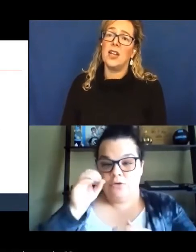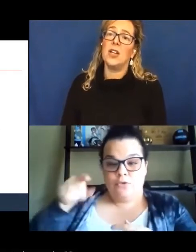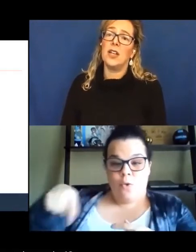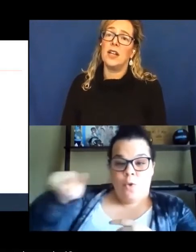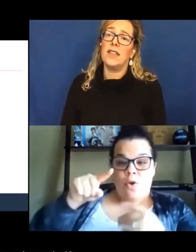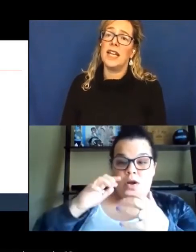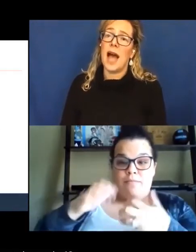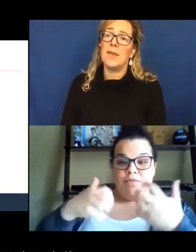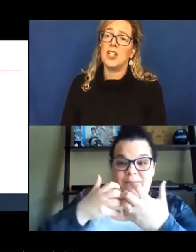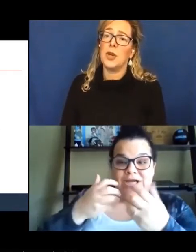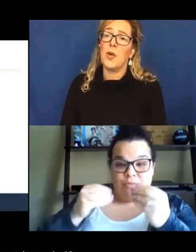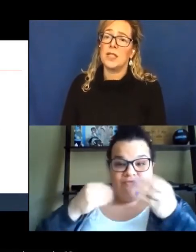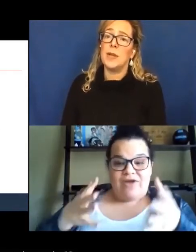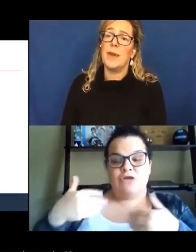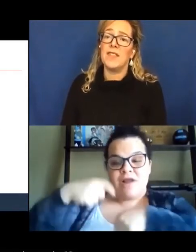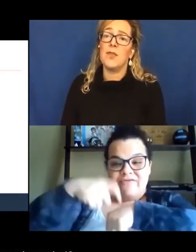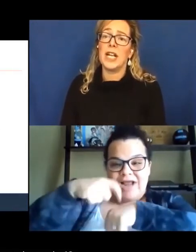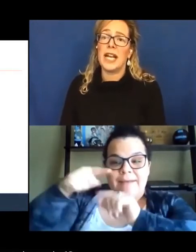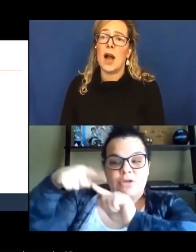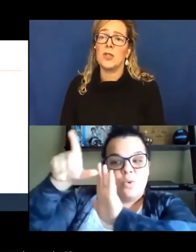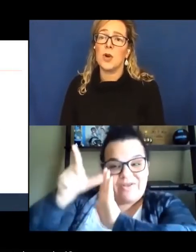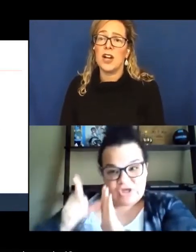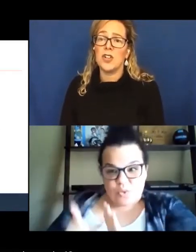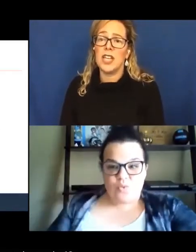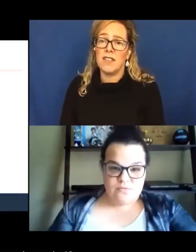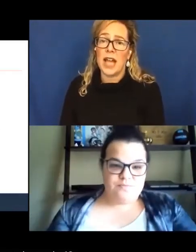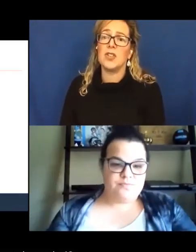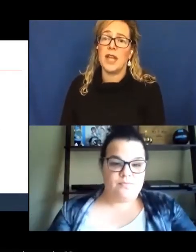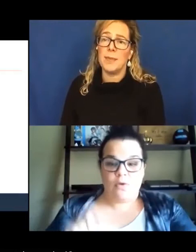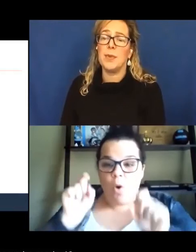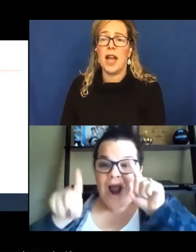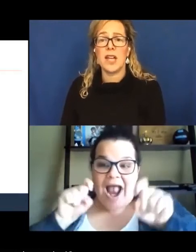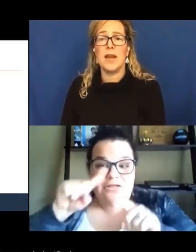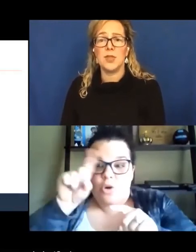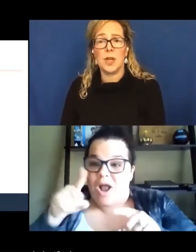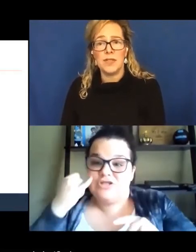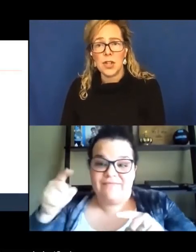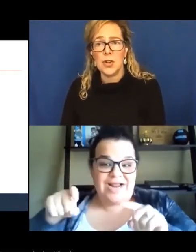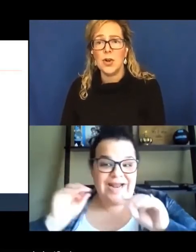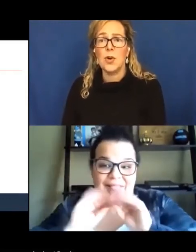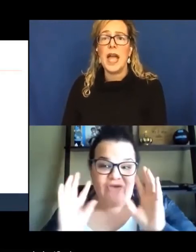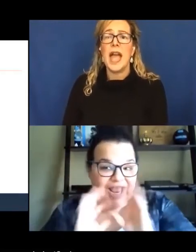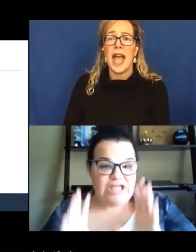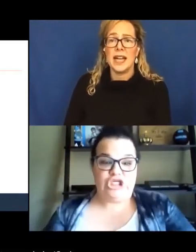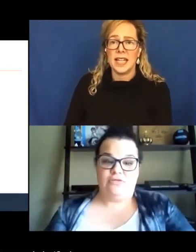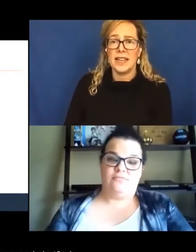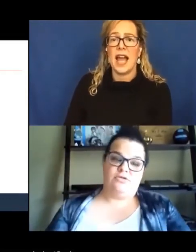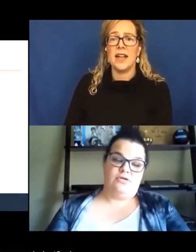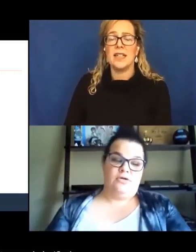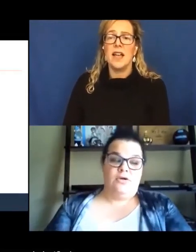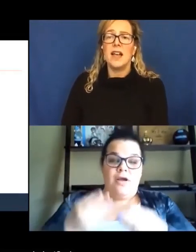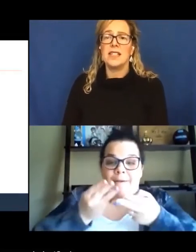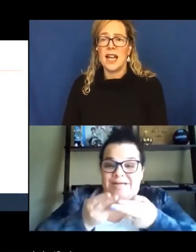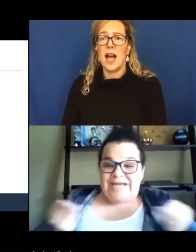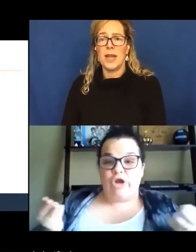that the accommodation request be made 48 hours prior to the event so that people have time to review and get